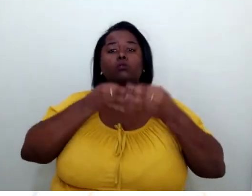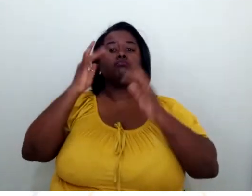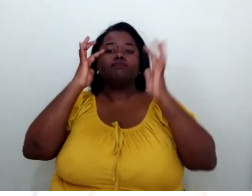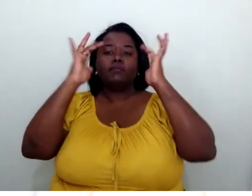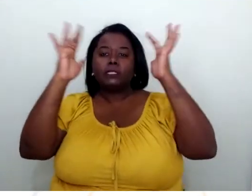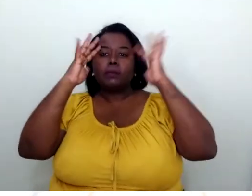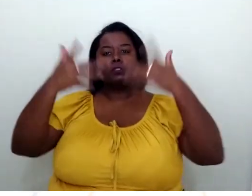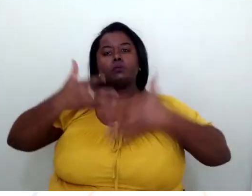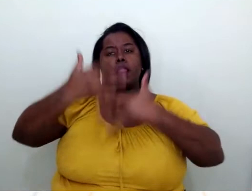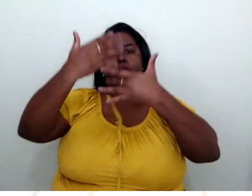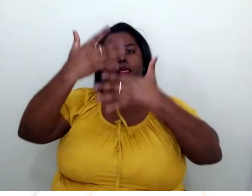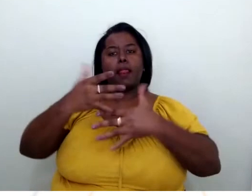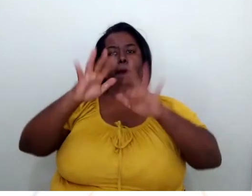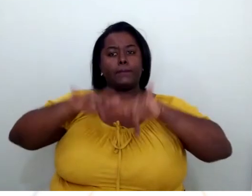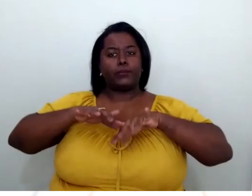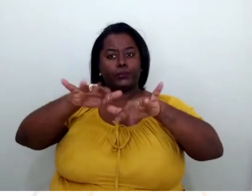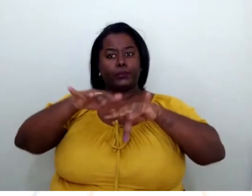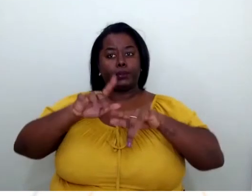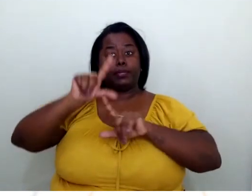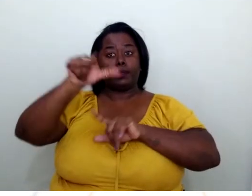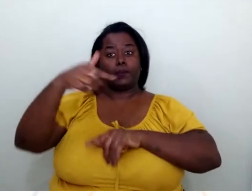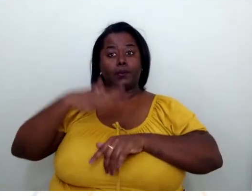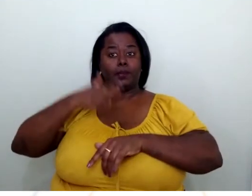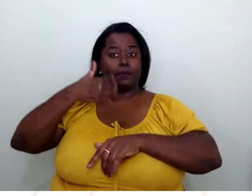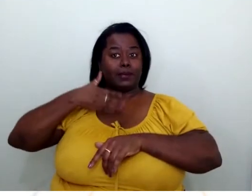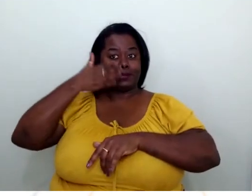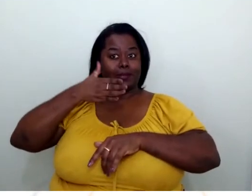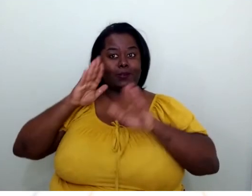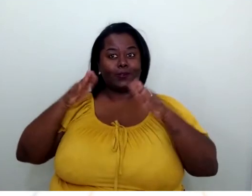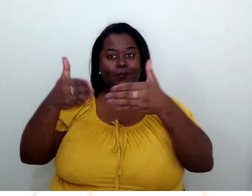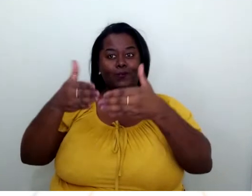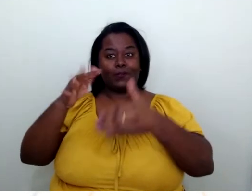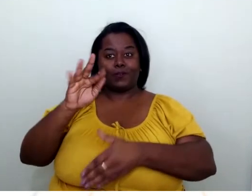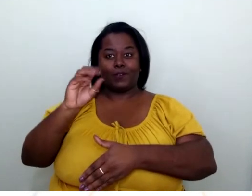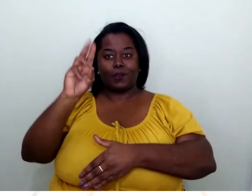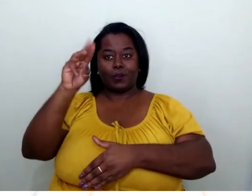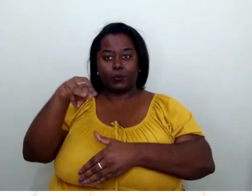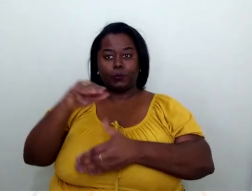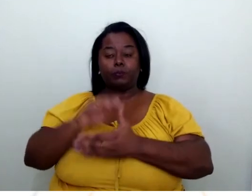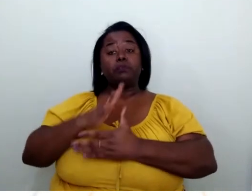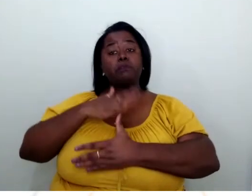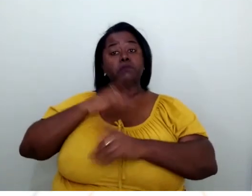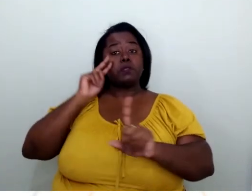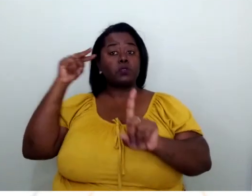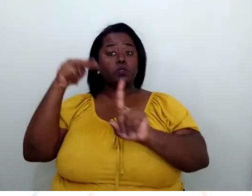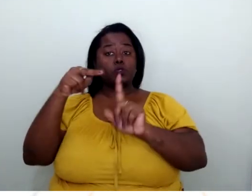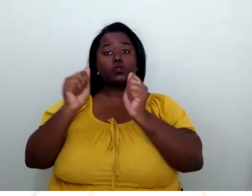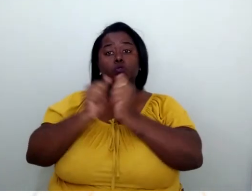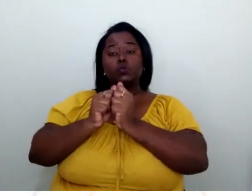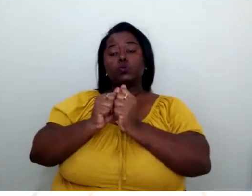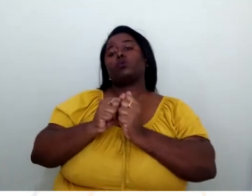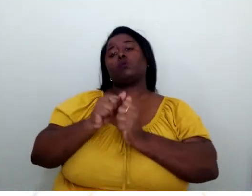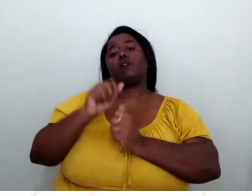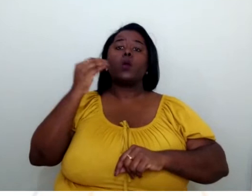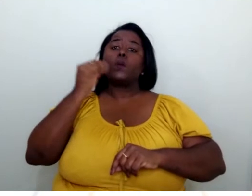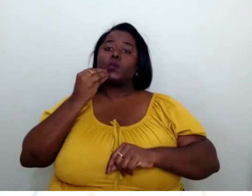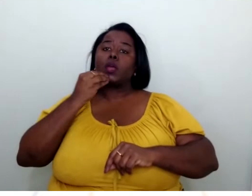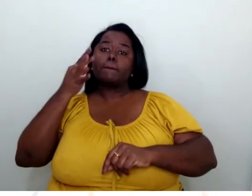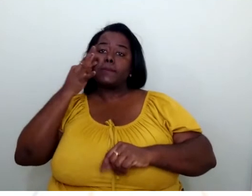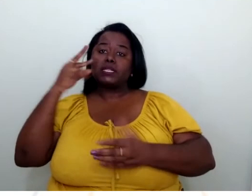was designed or derived from that framework. Then we'll move on to a research study highlighting the findings and